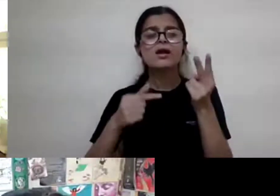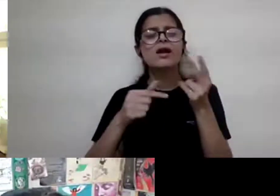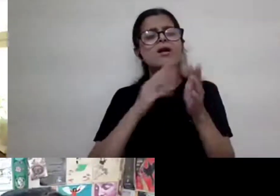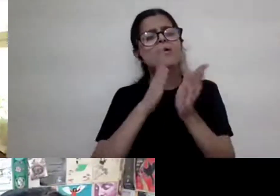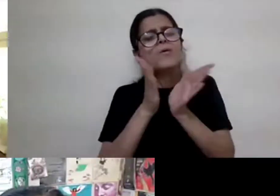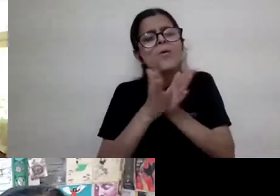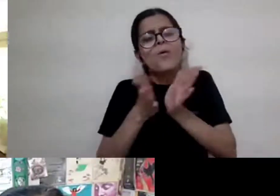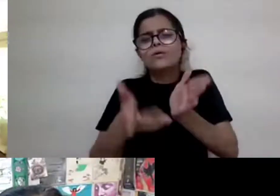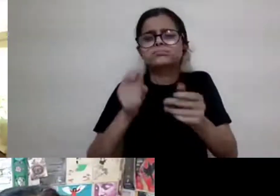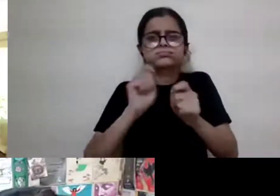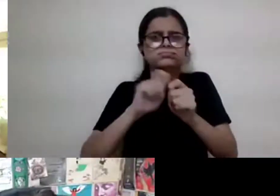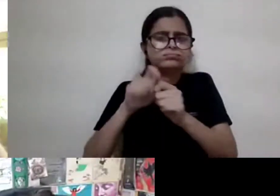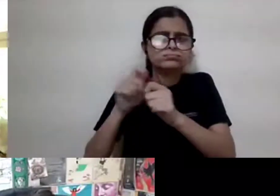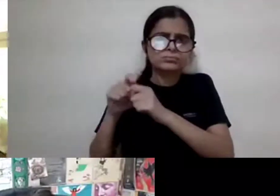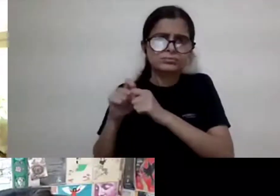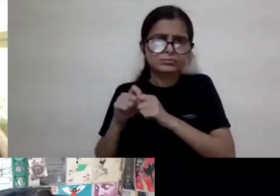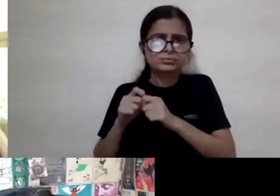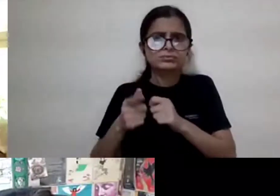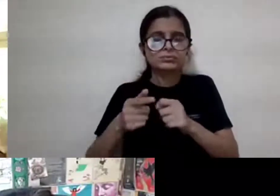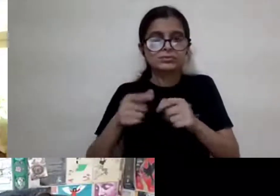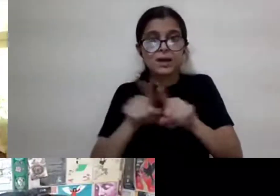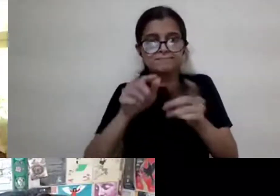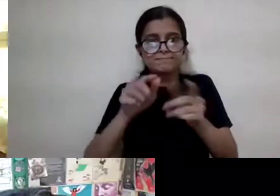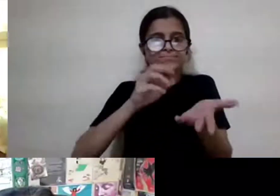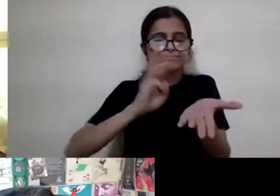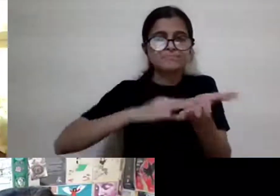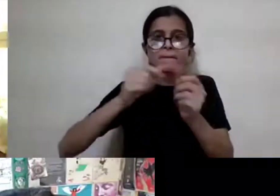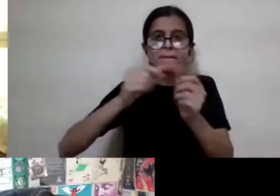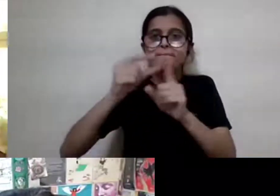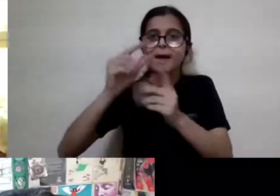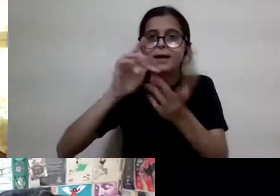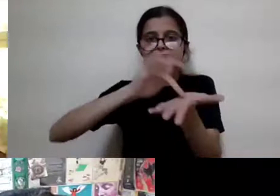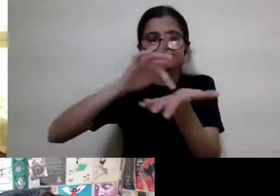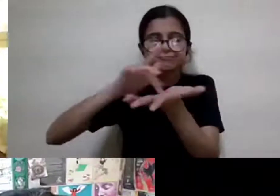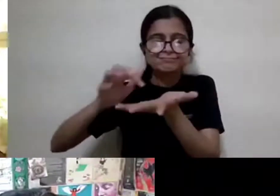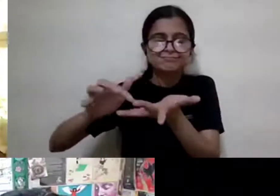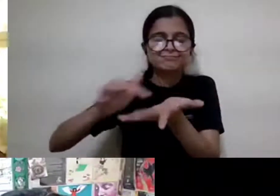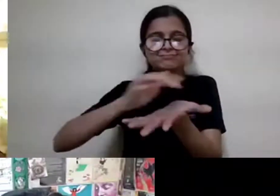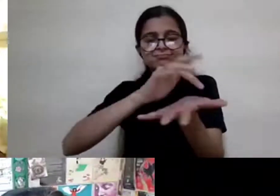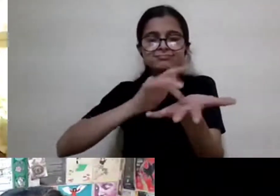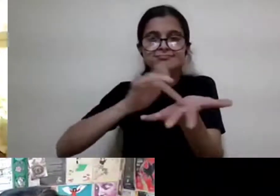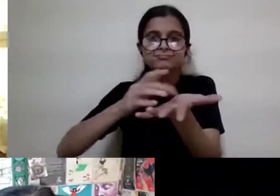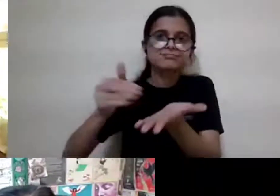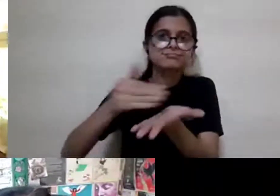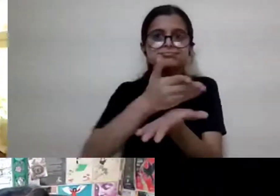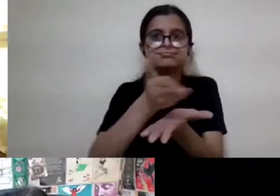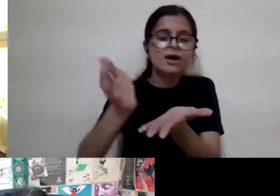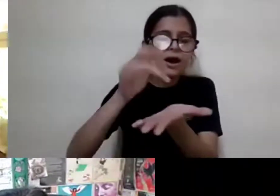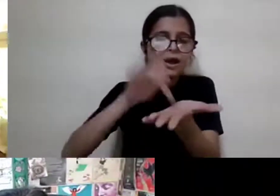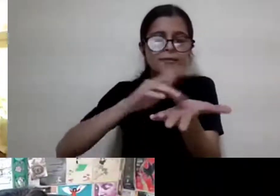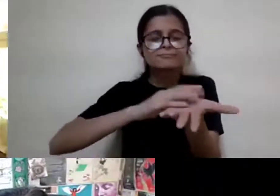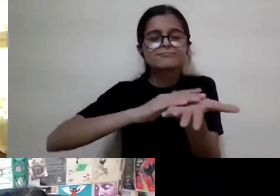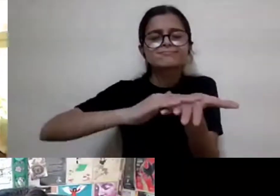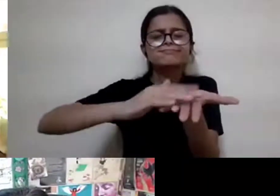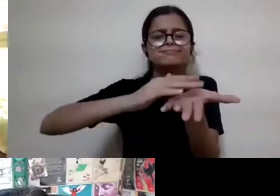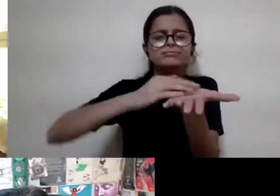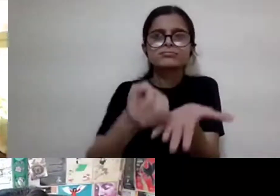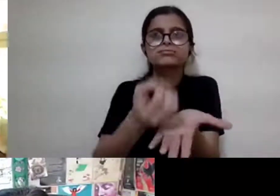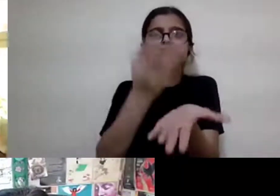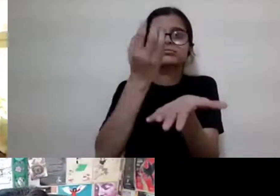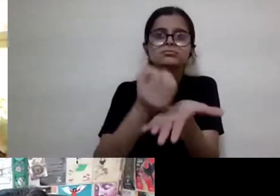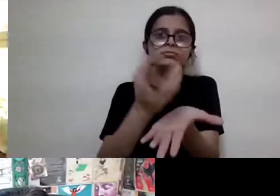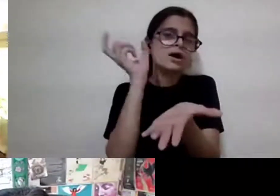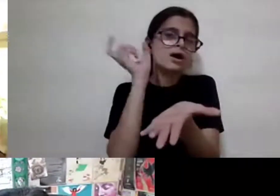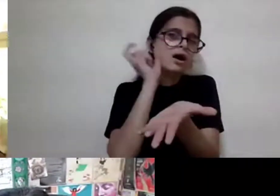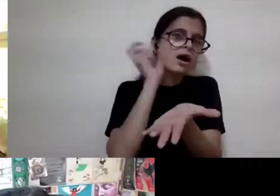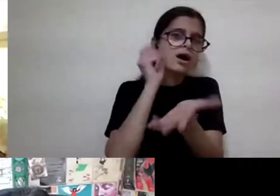as a kind of a map, of a tangible map, so to say, which you would look at as a